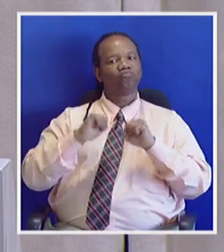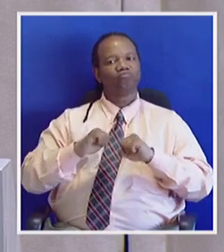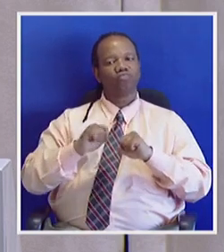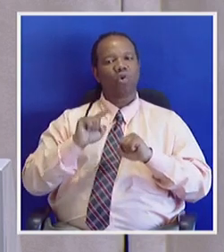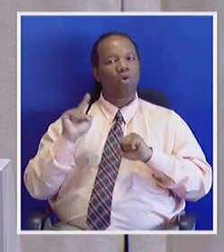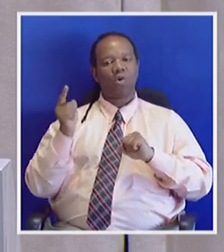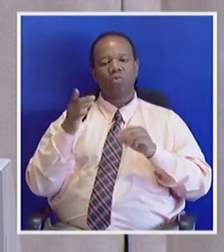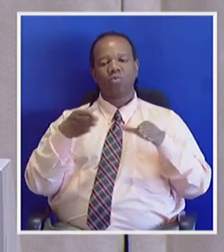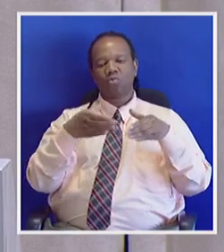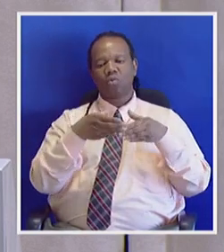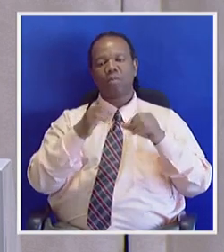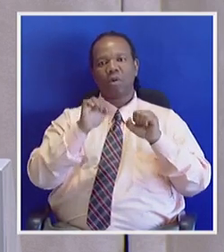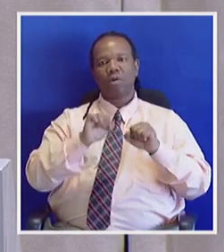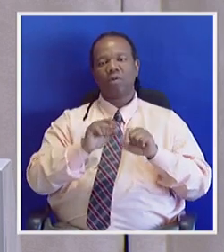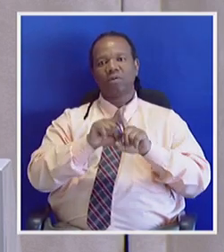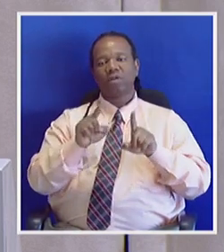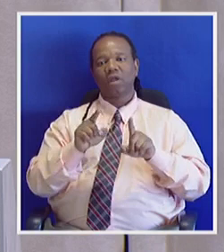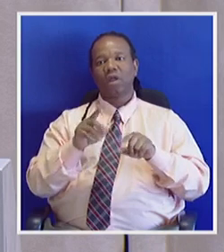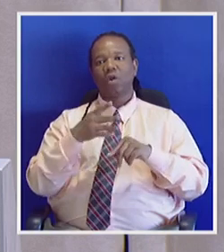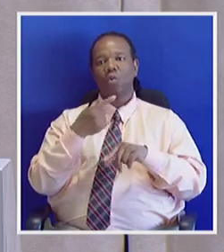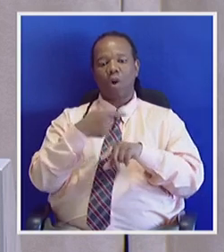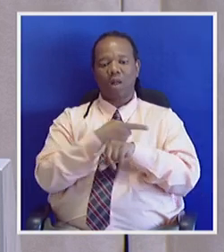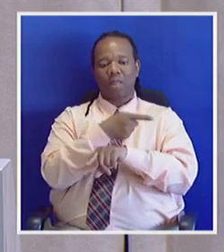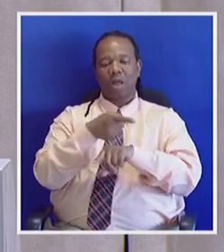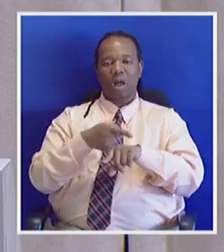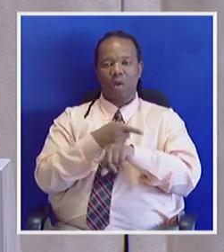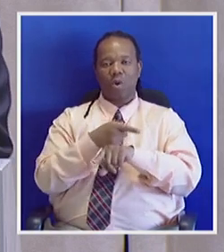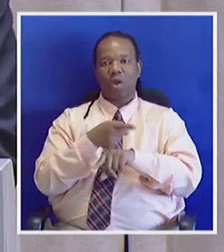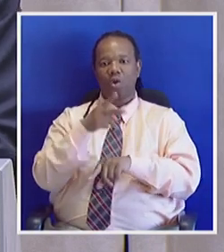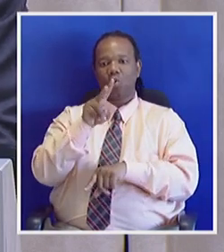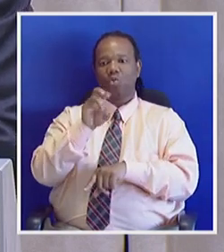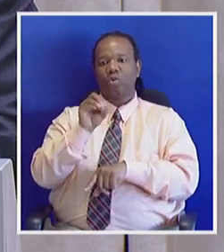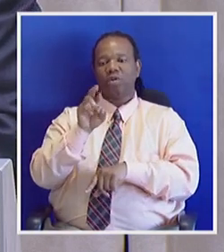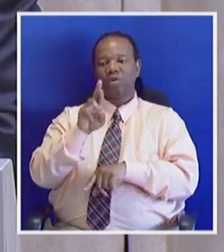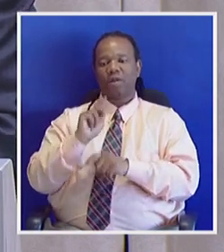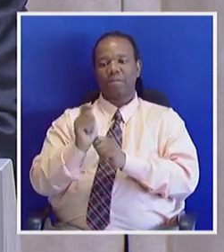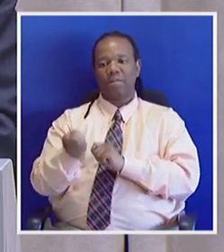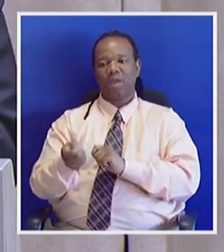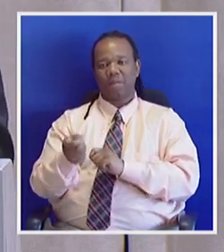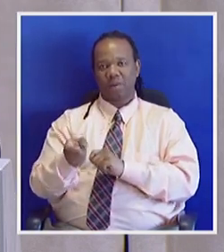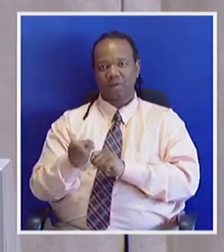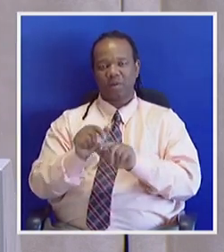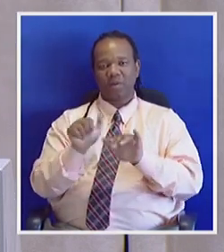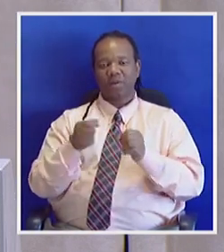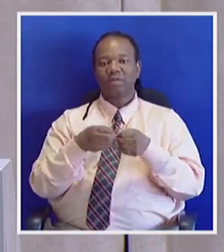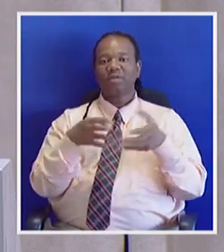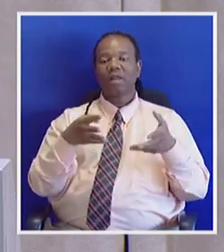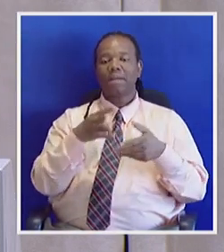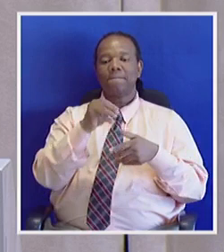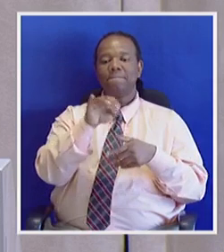partners at 20 rand an hour. And this should commence on the 1st of May in